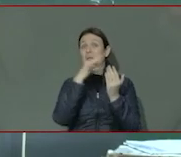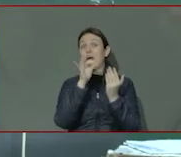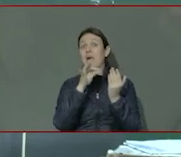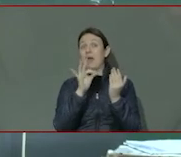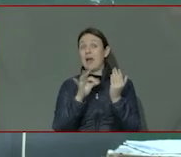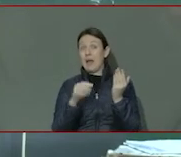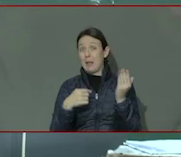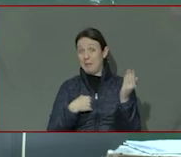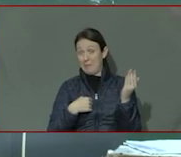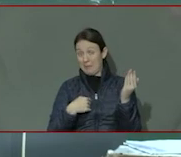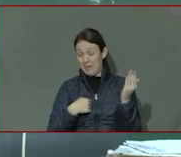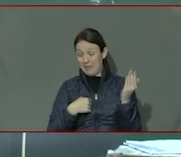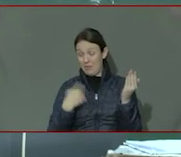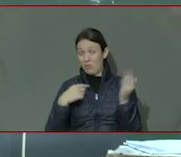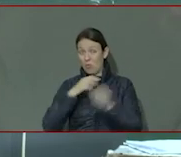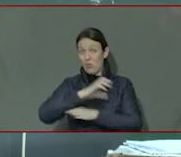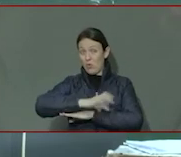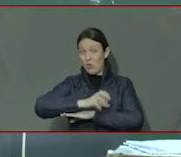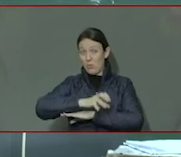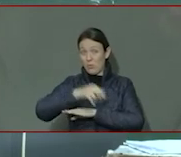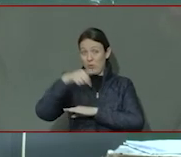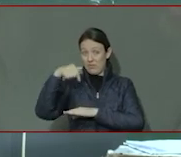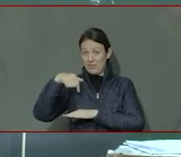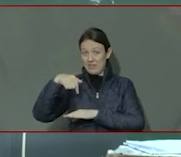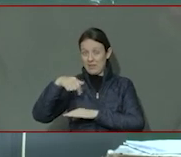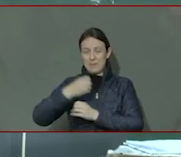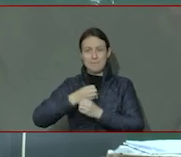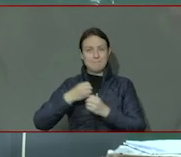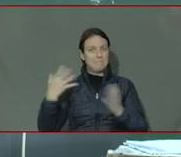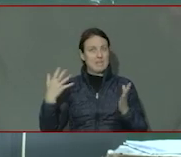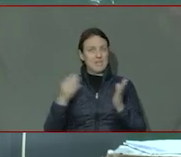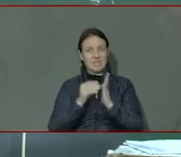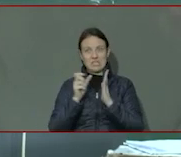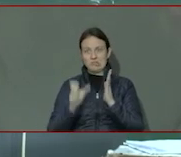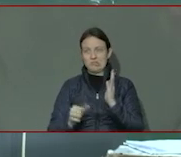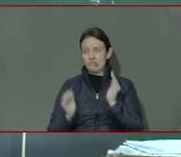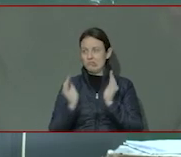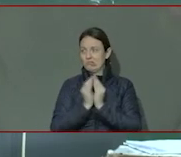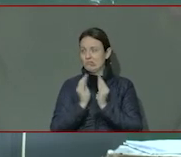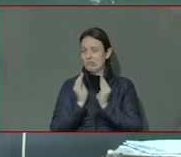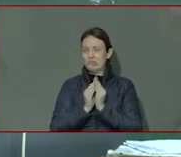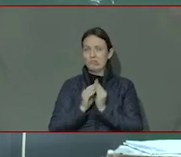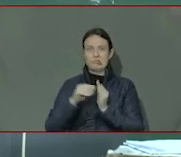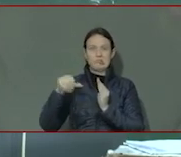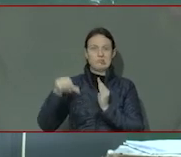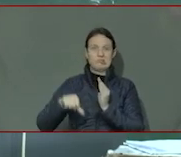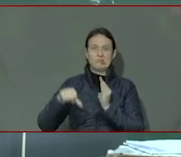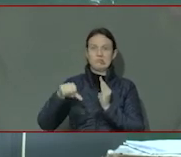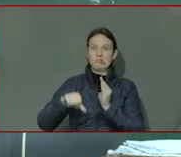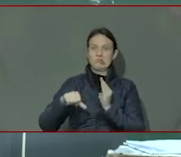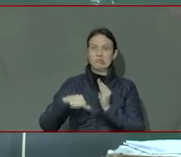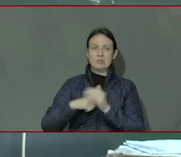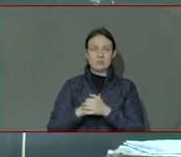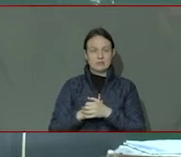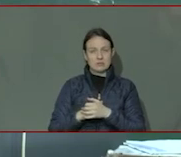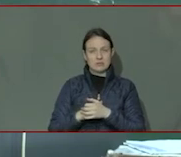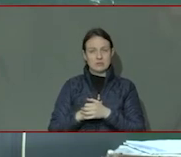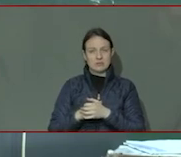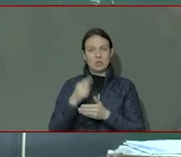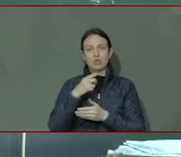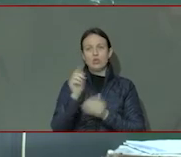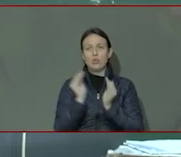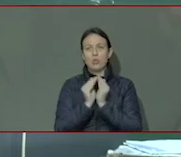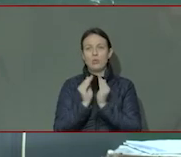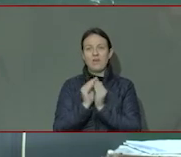paper for the province. Learners did not do well in 3.1.4. How would you get 5